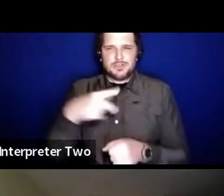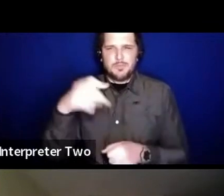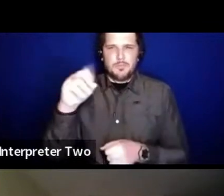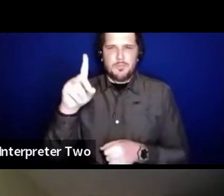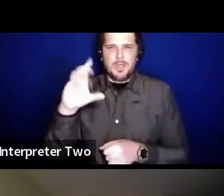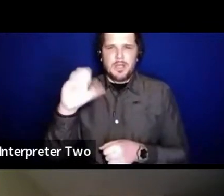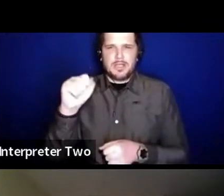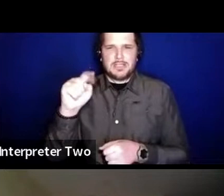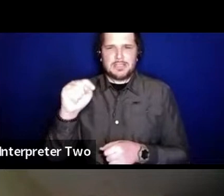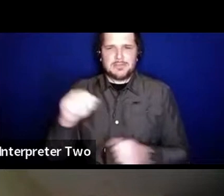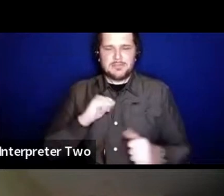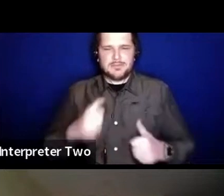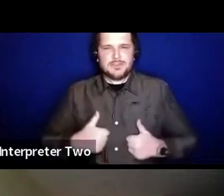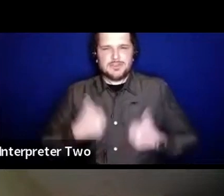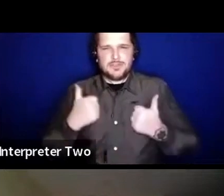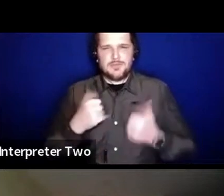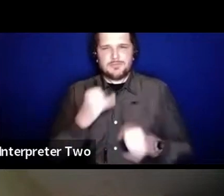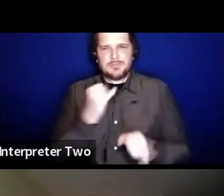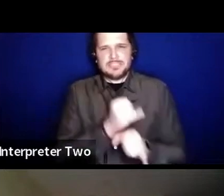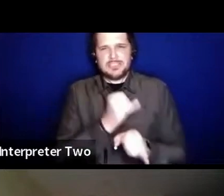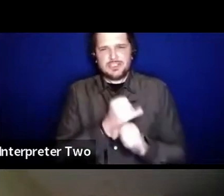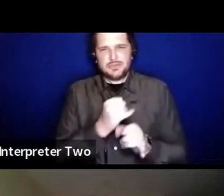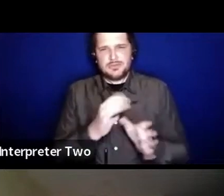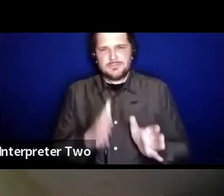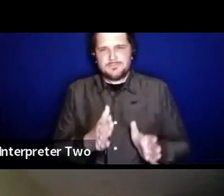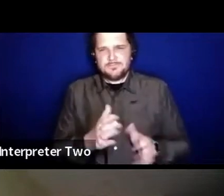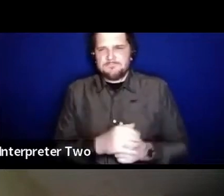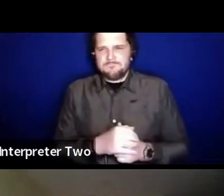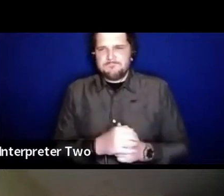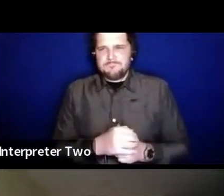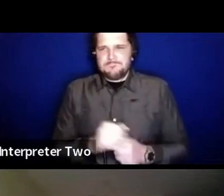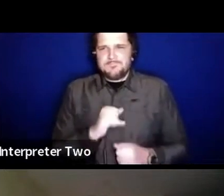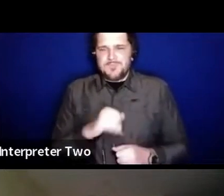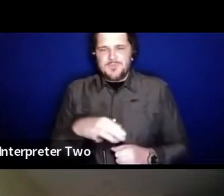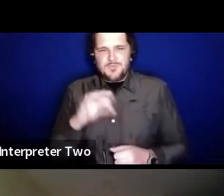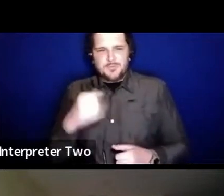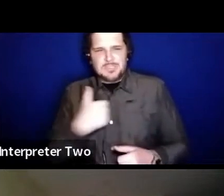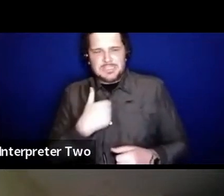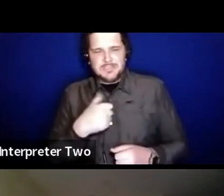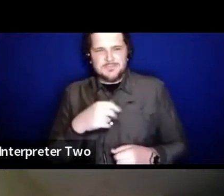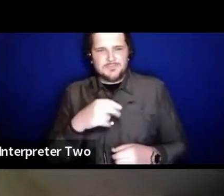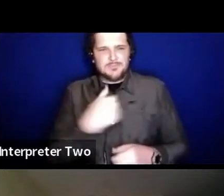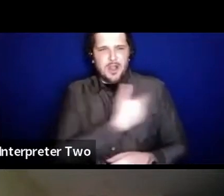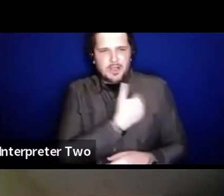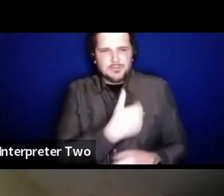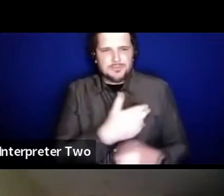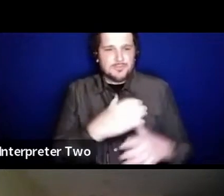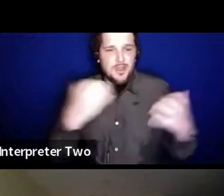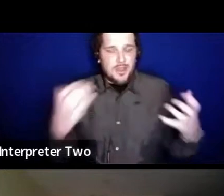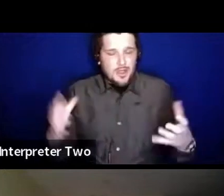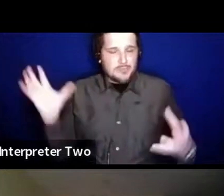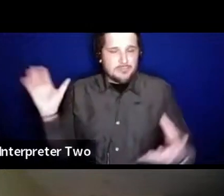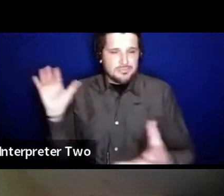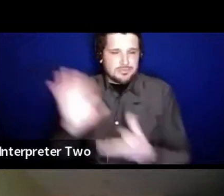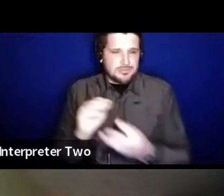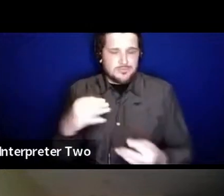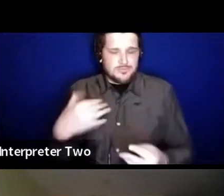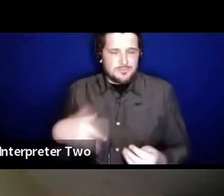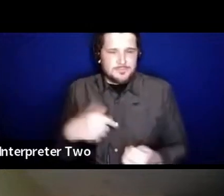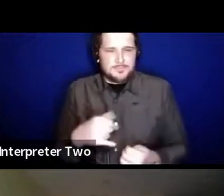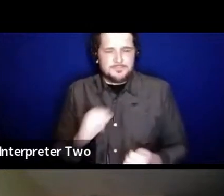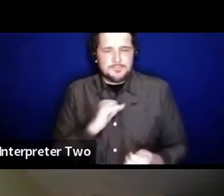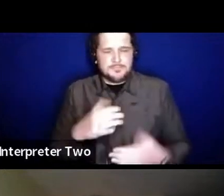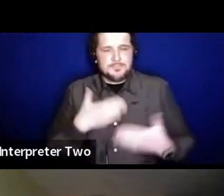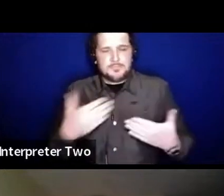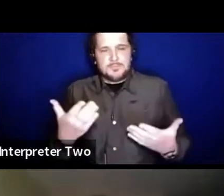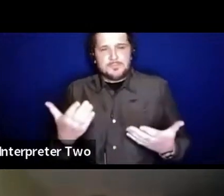survivor of institutionalization and find myself in hospital settings a lot. So I'm happy to